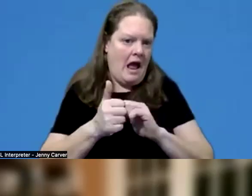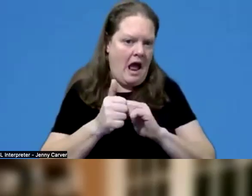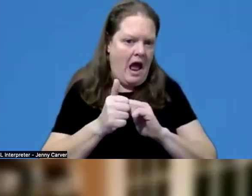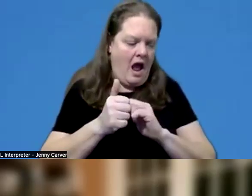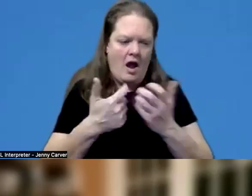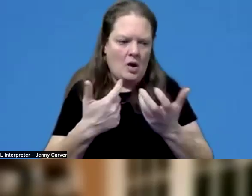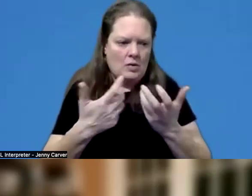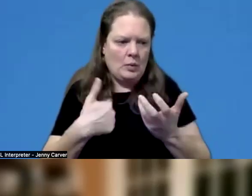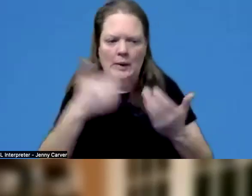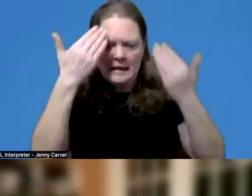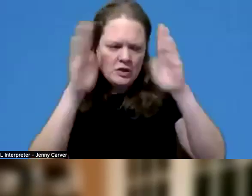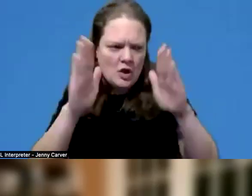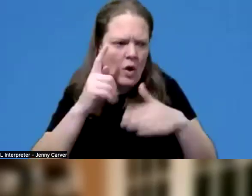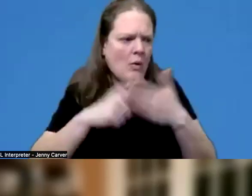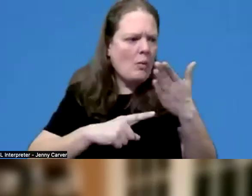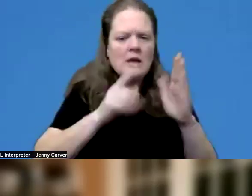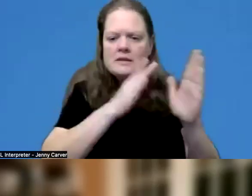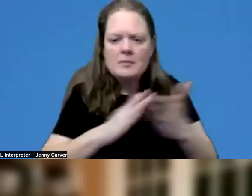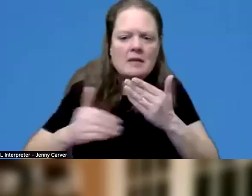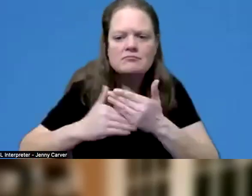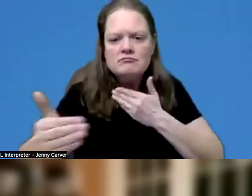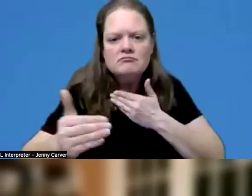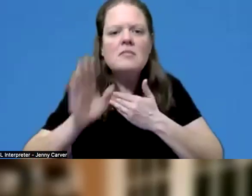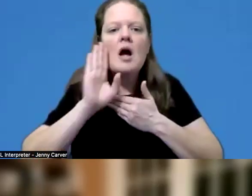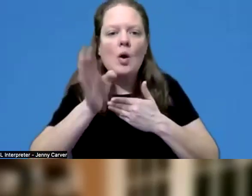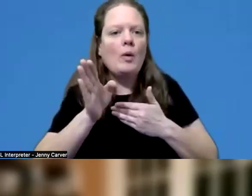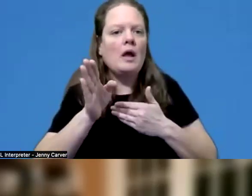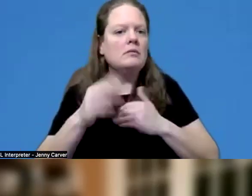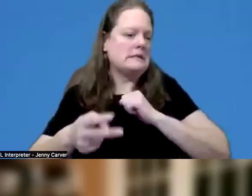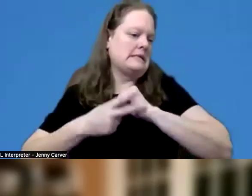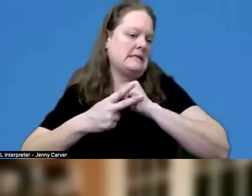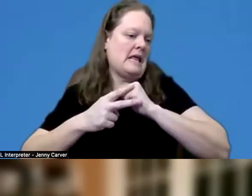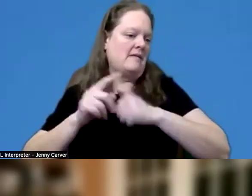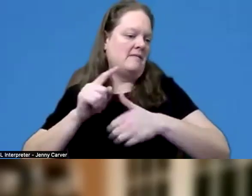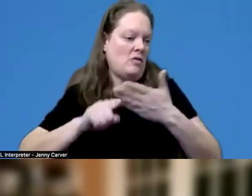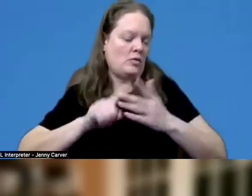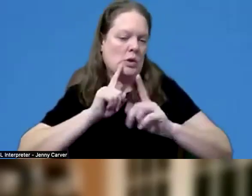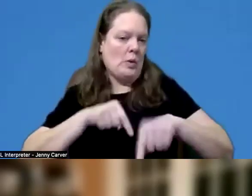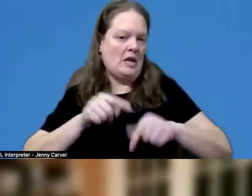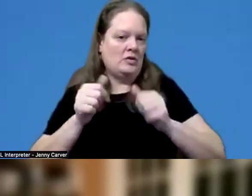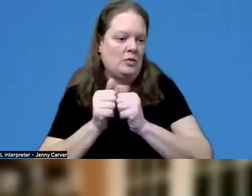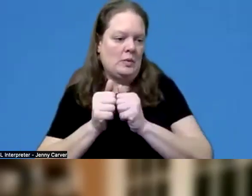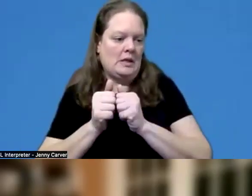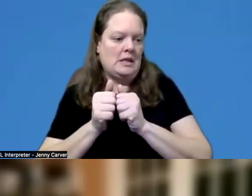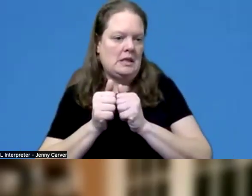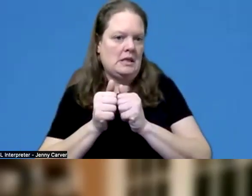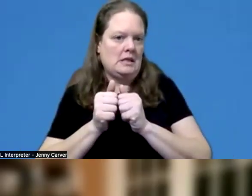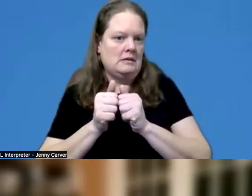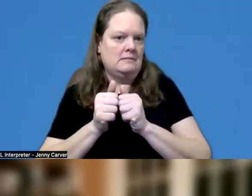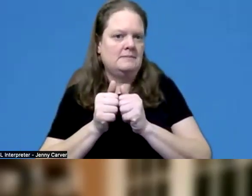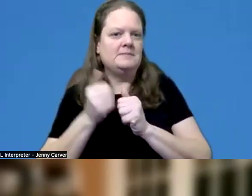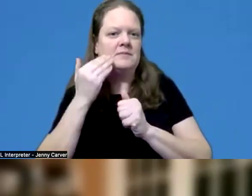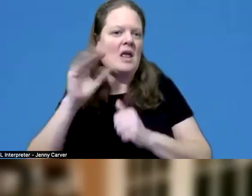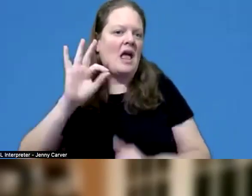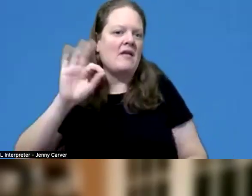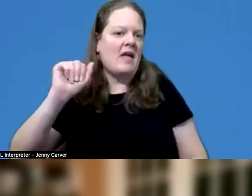we didn't know, or what's the plan forward? I'm going to save those to answer in the, in